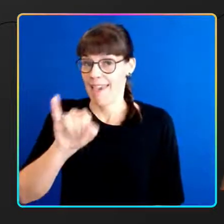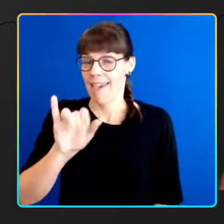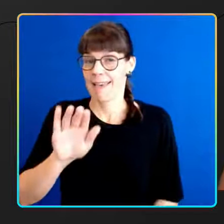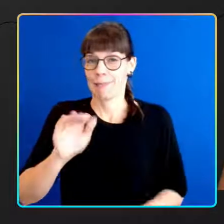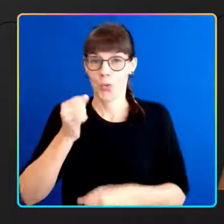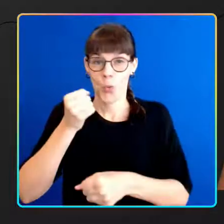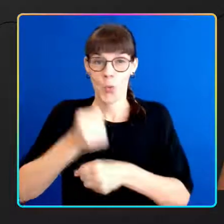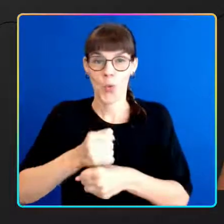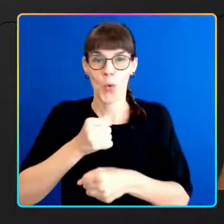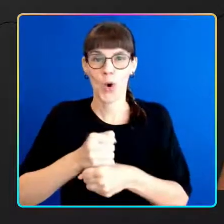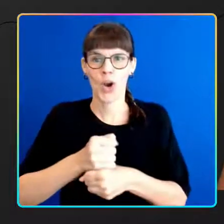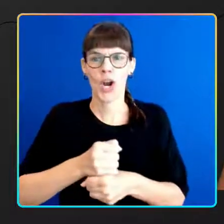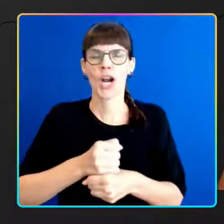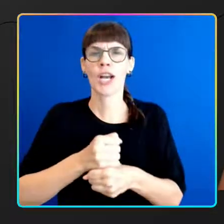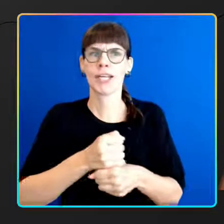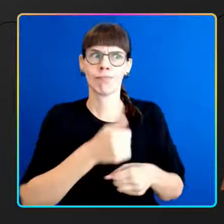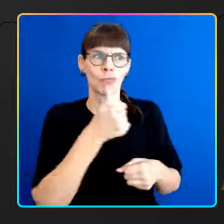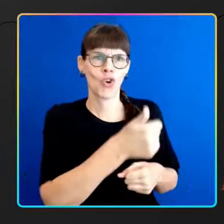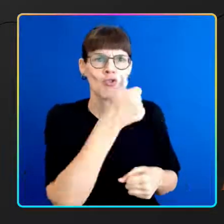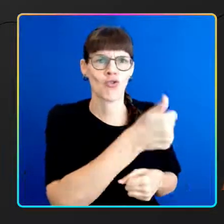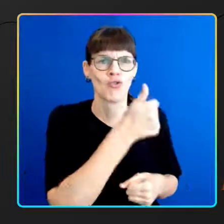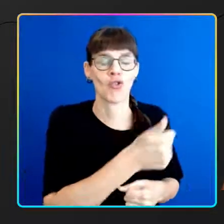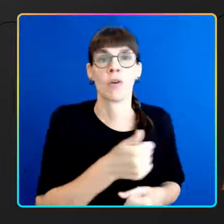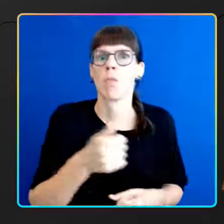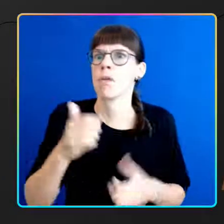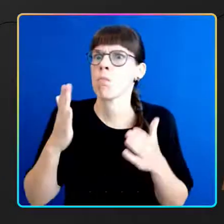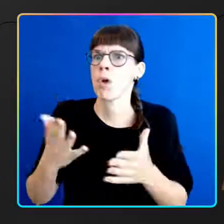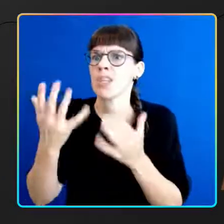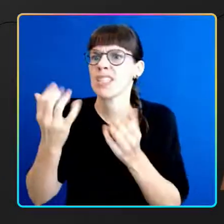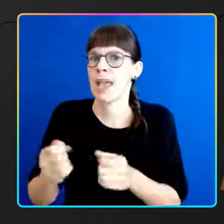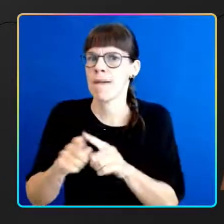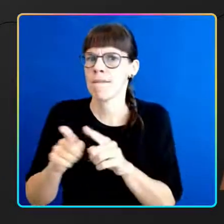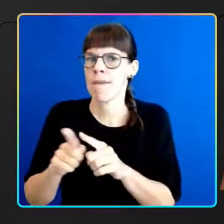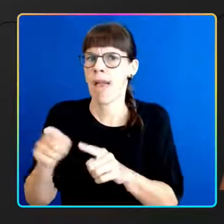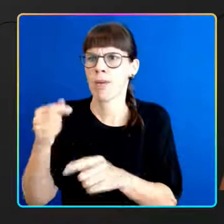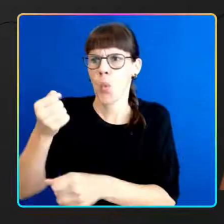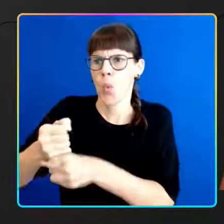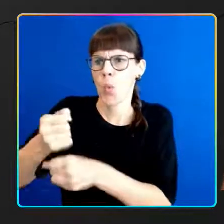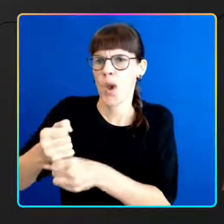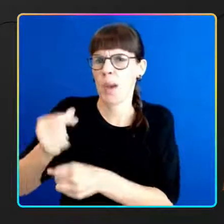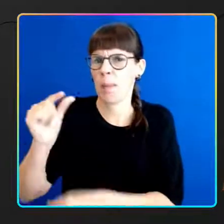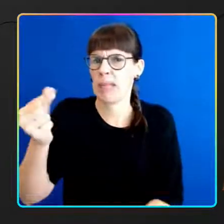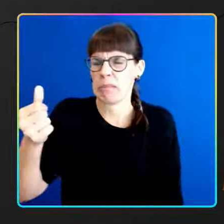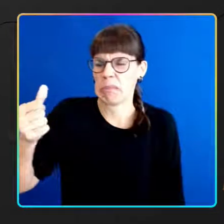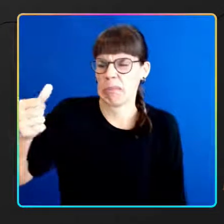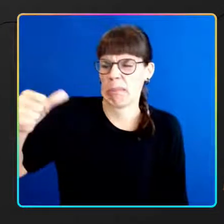there must be something really annoying about your role in AI, and we want to know what that is.